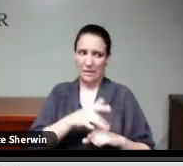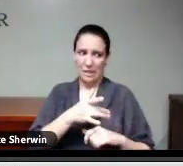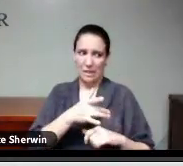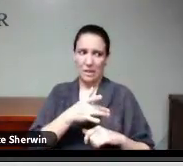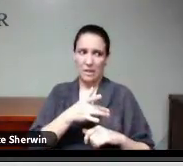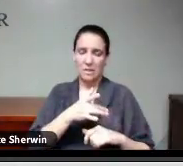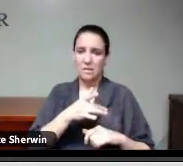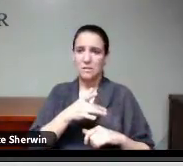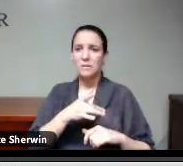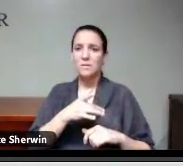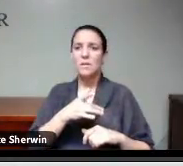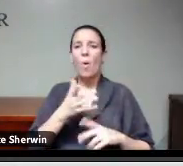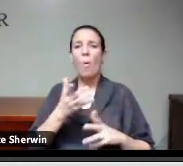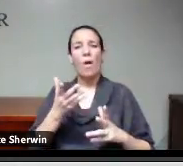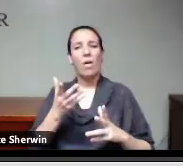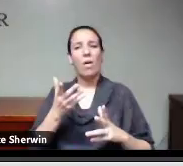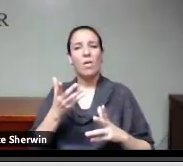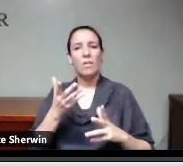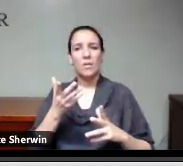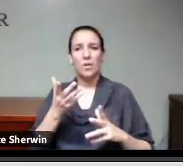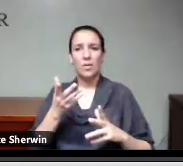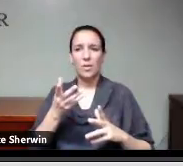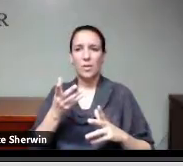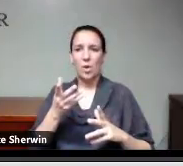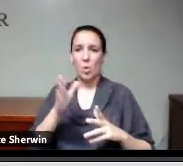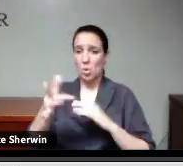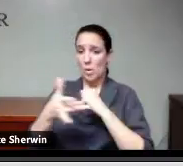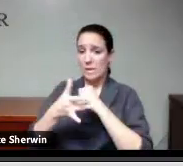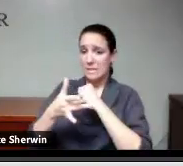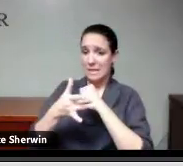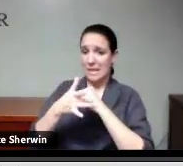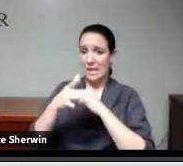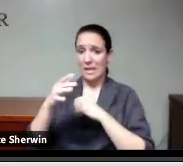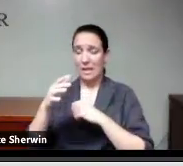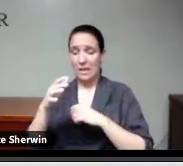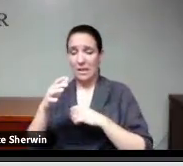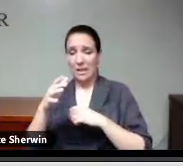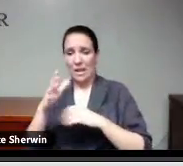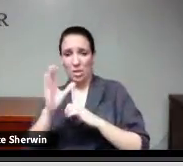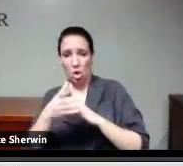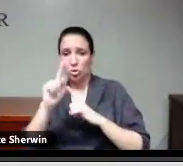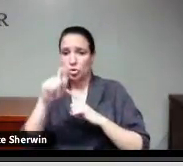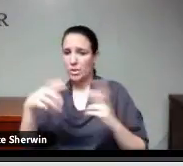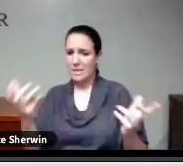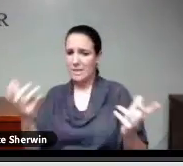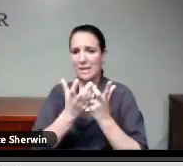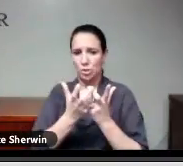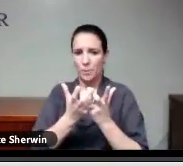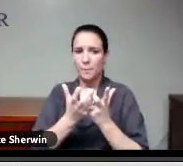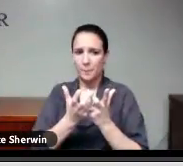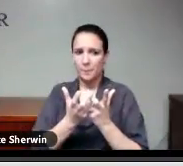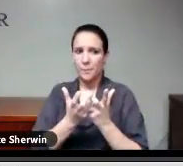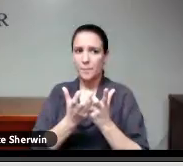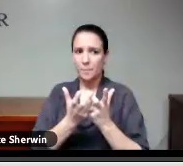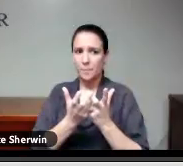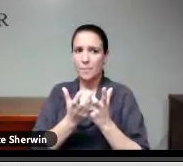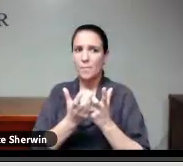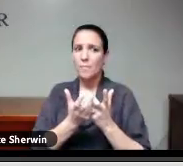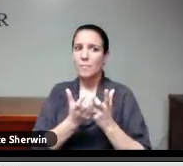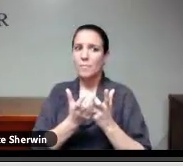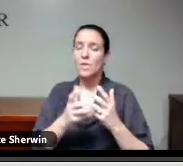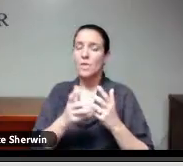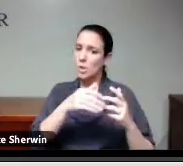and culture have to at some point align, right? And related to anything, it's really important that you lead with